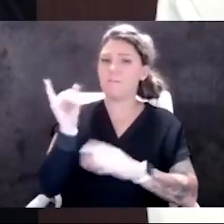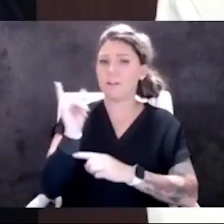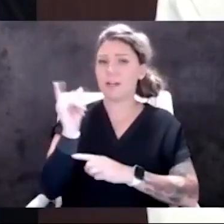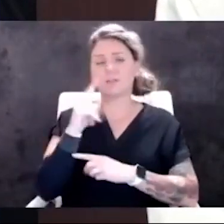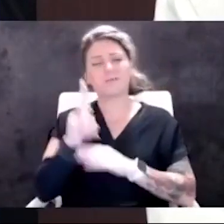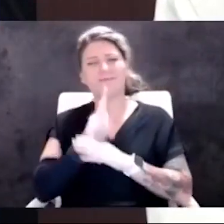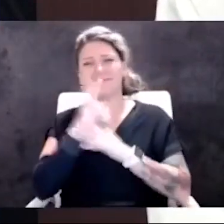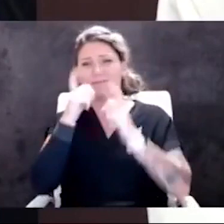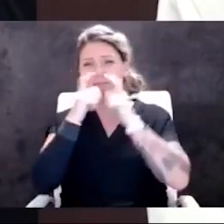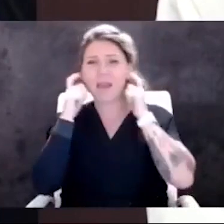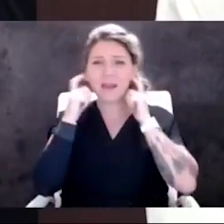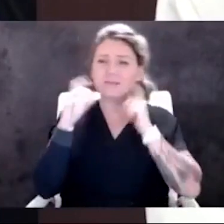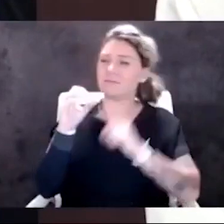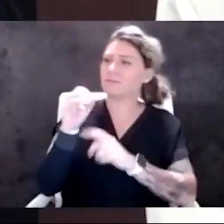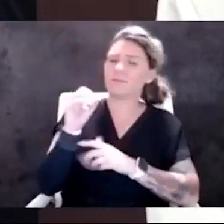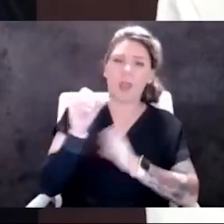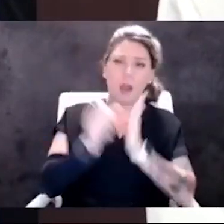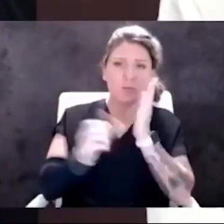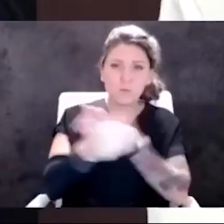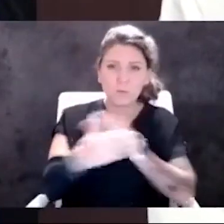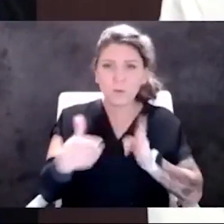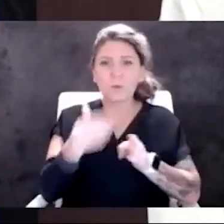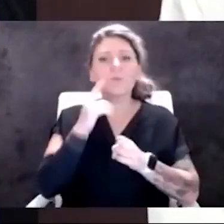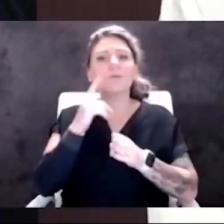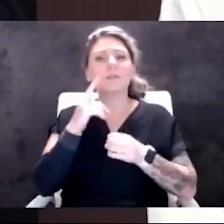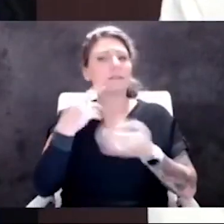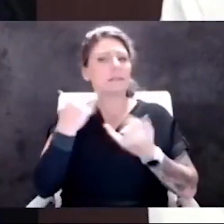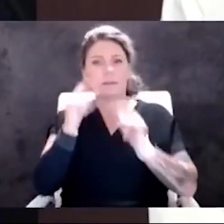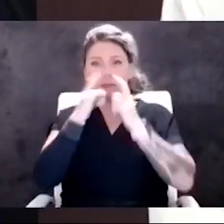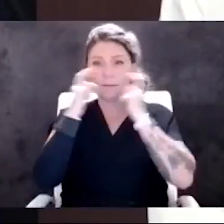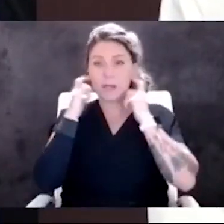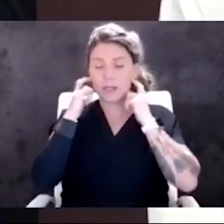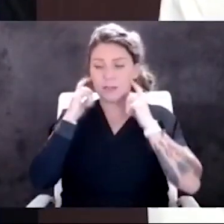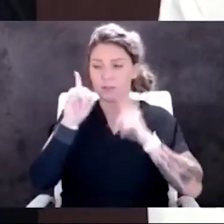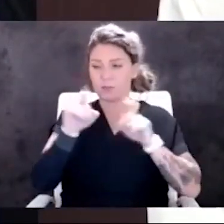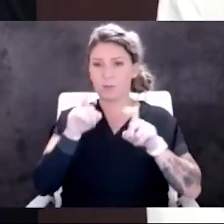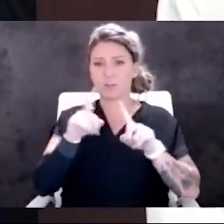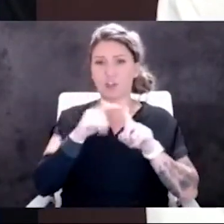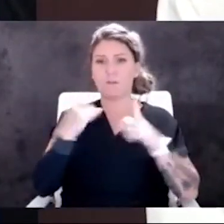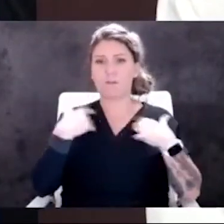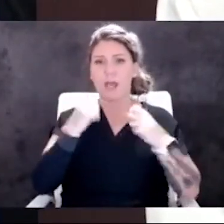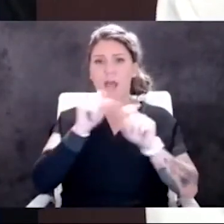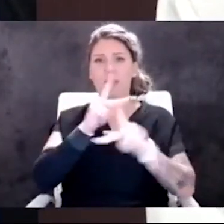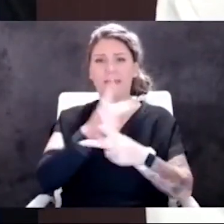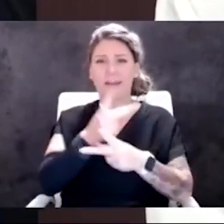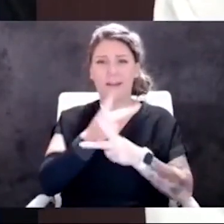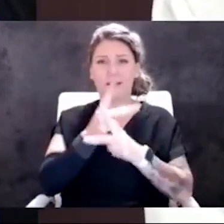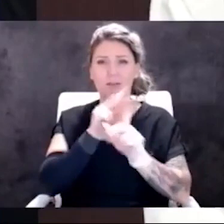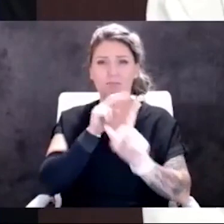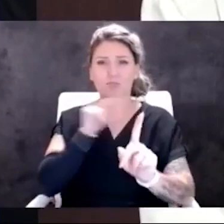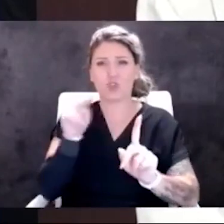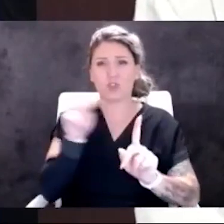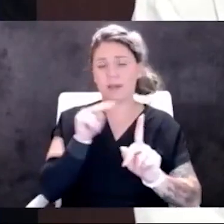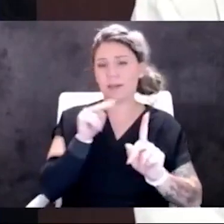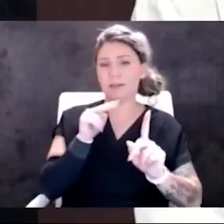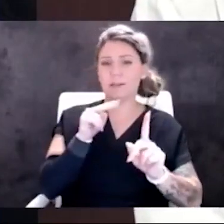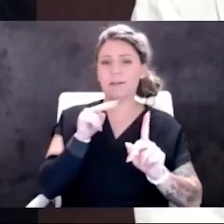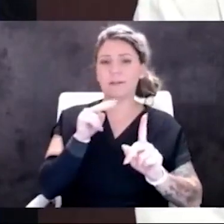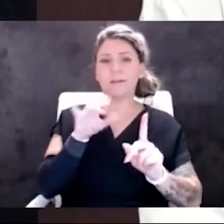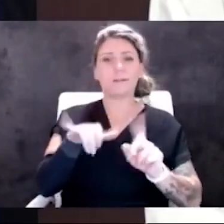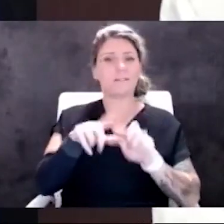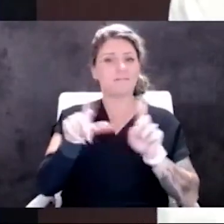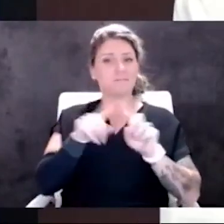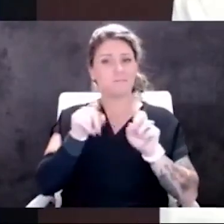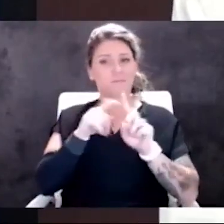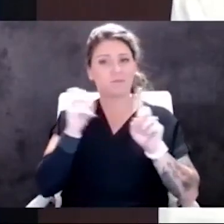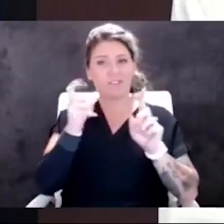still be masked. We've been doing that for years. The question is, when will, from a healthcare perspective, And I think that's different than you're over in the administrative areas.